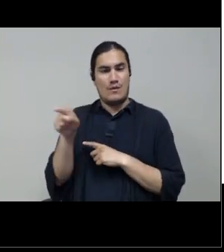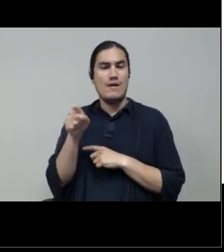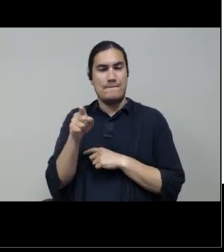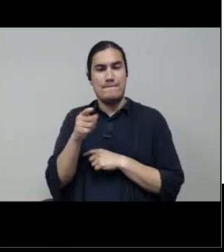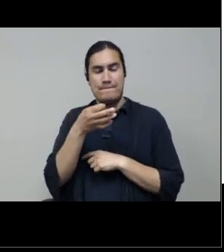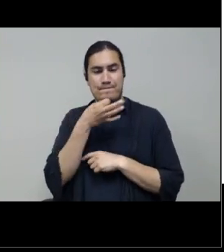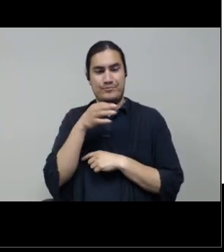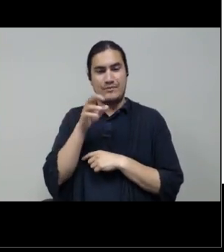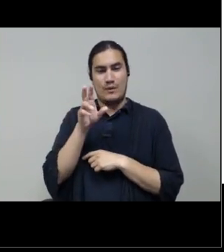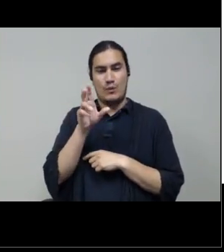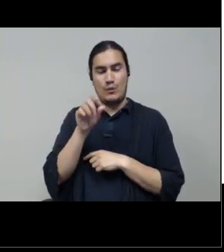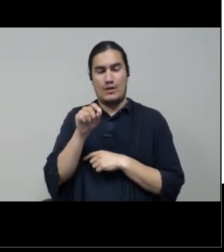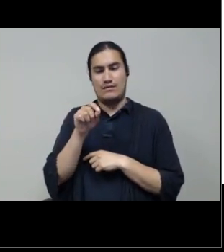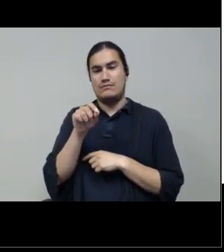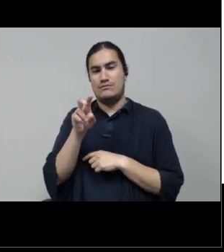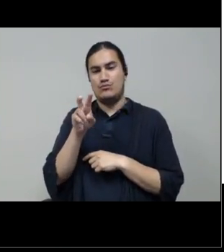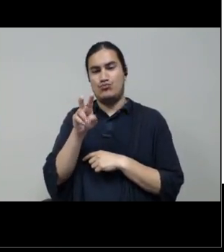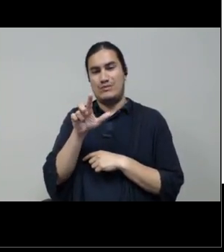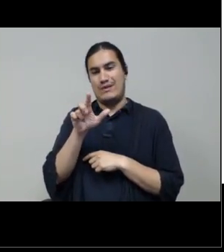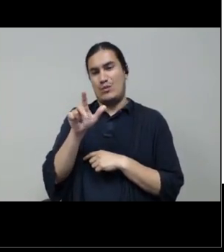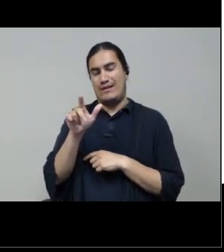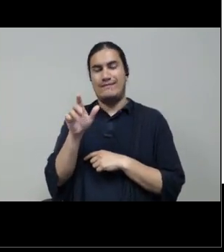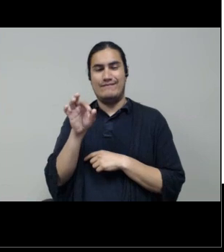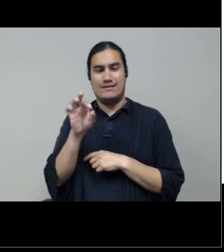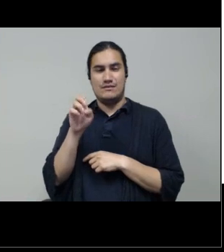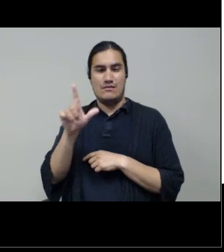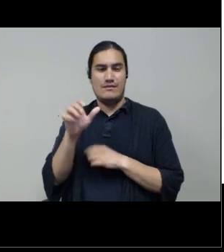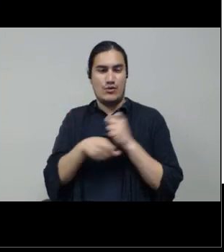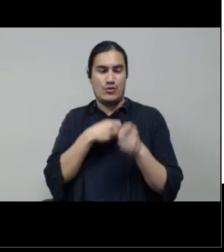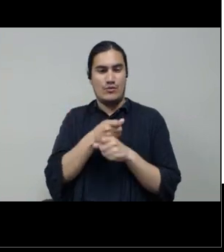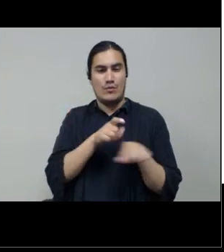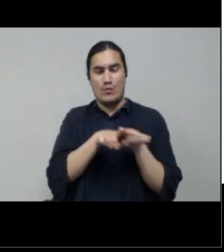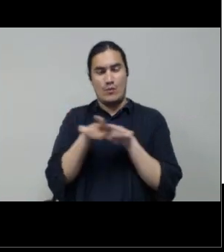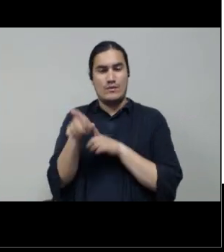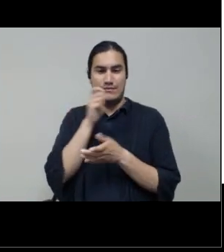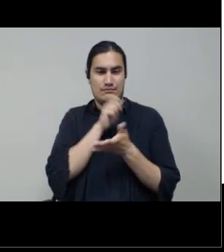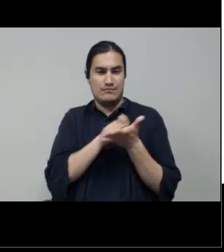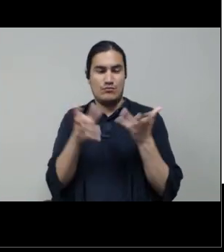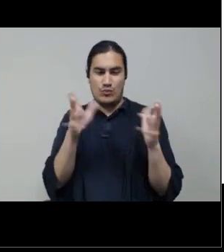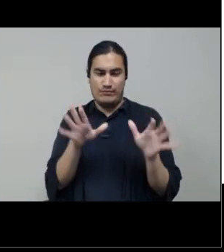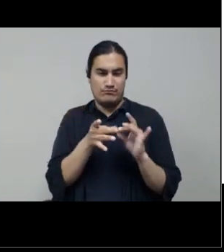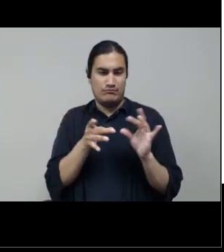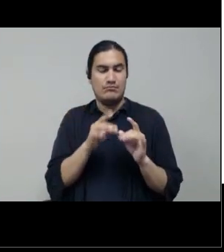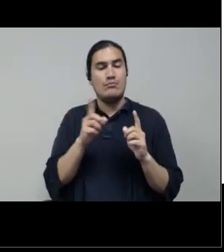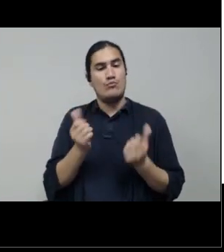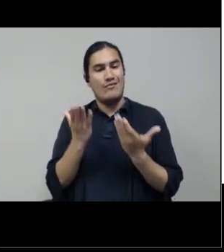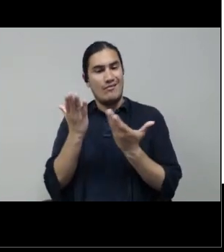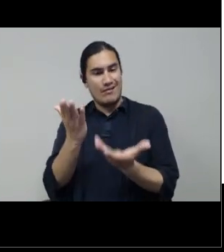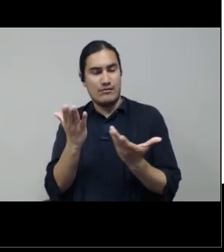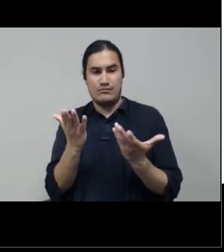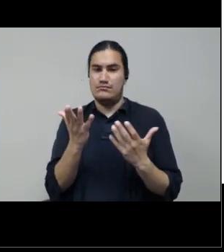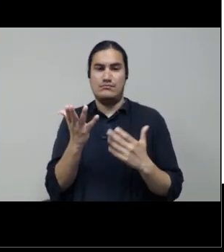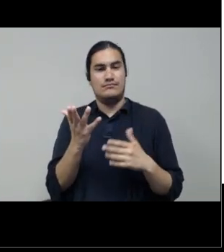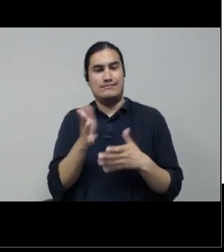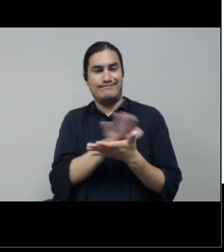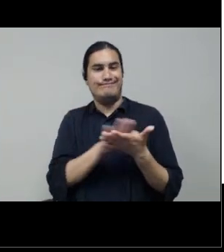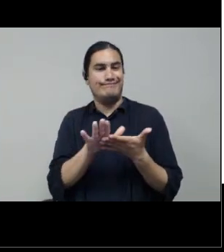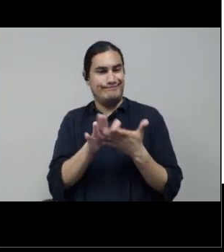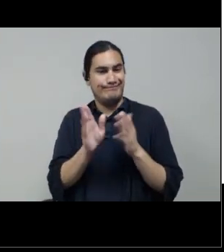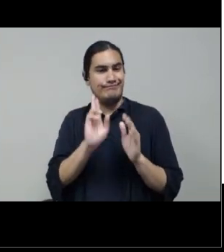22-23 fiscal year. And also, as mentioned, Undersecretary Canova has already provided an eloquent update related to the